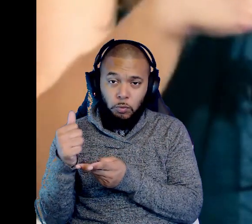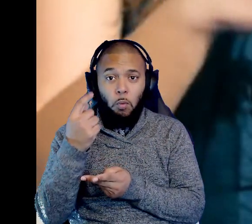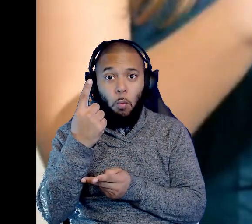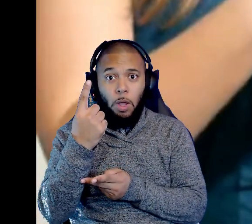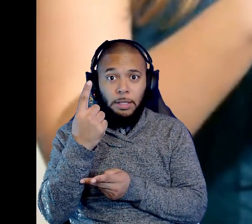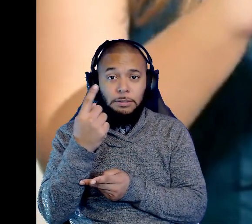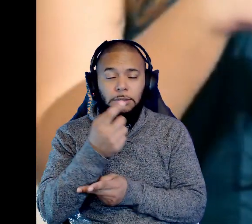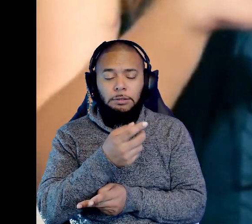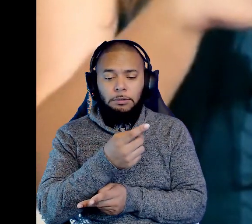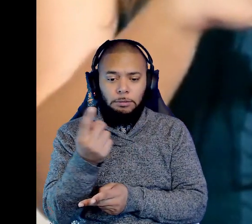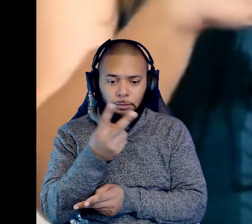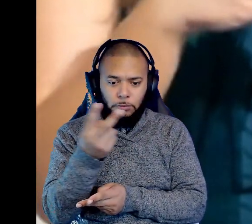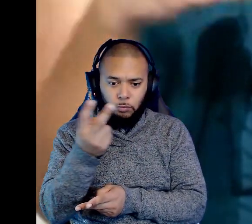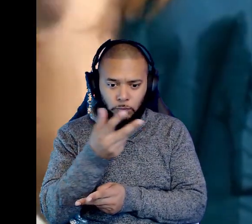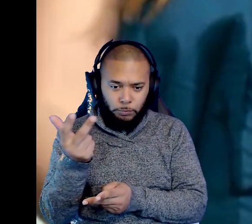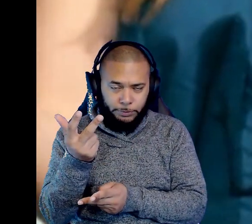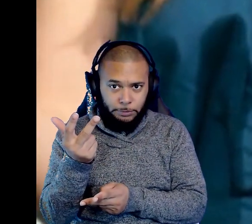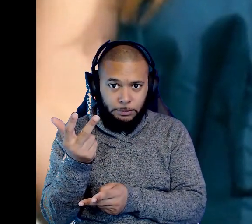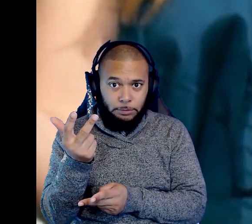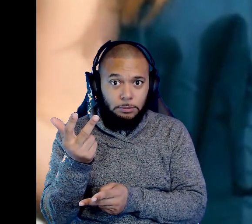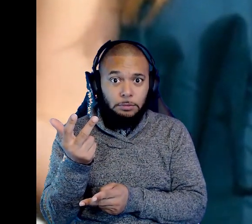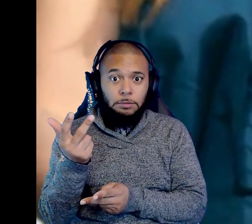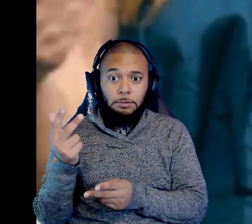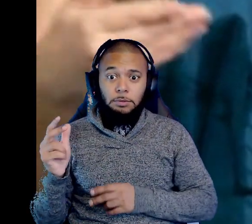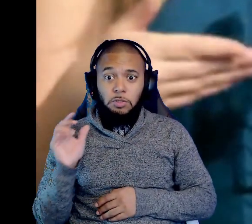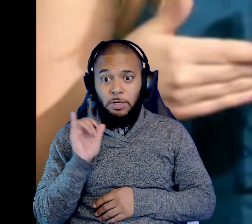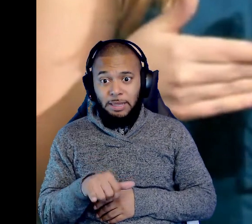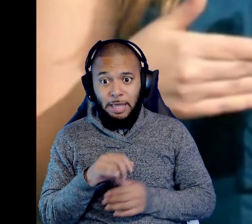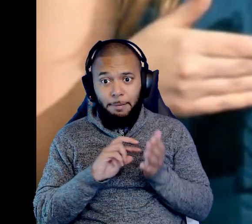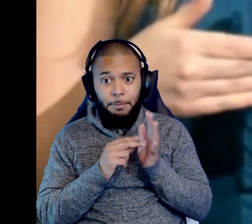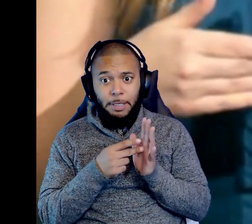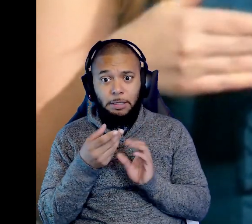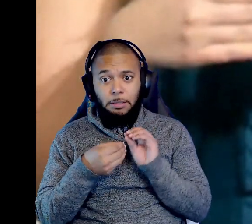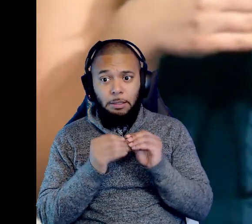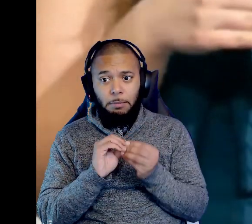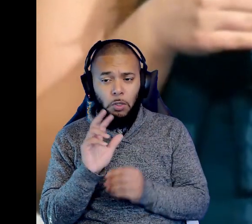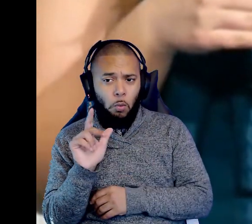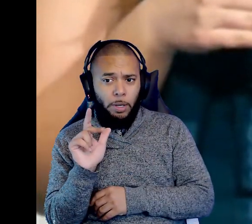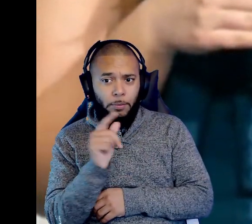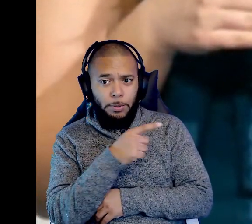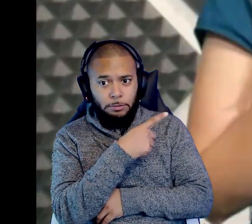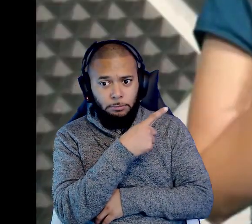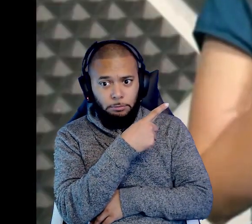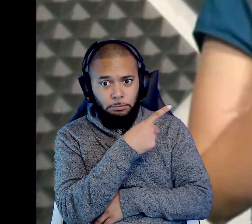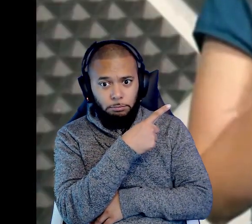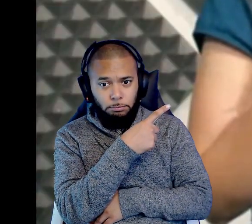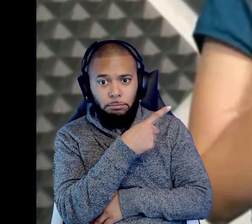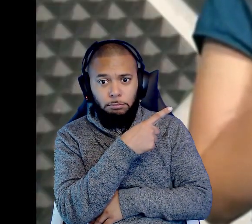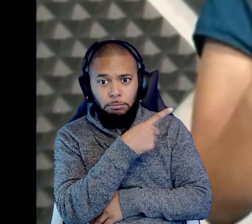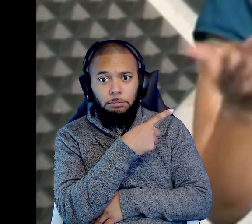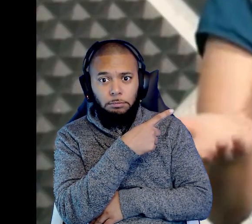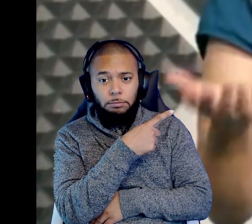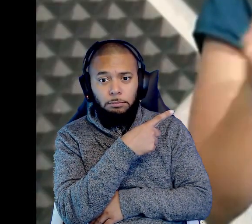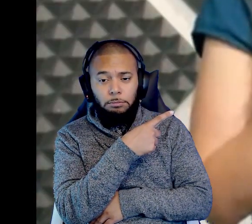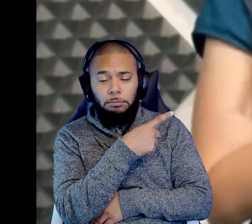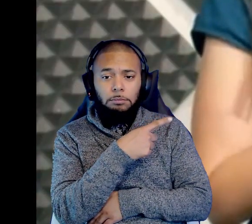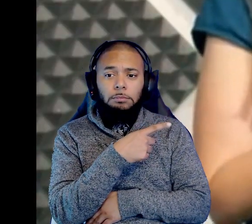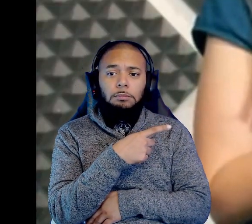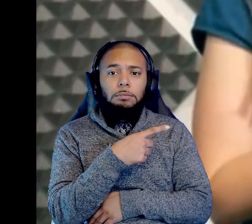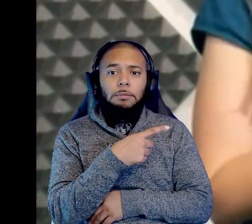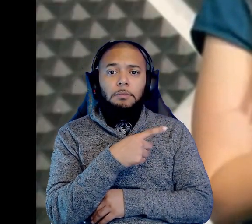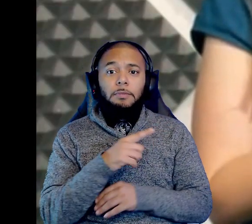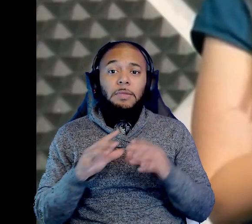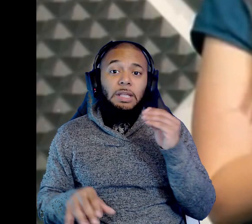my ones. So here I have the number 23. 2 tens plus 3 ones is 23. Now I'm going